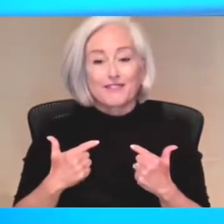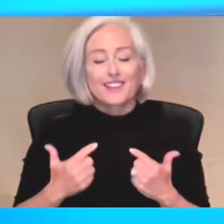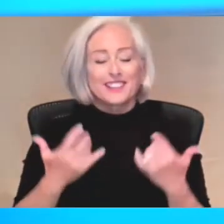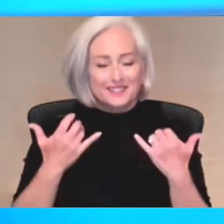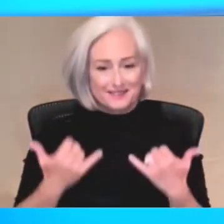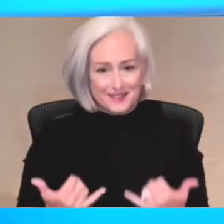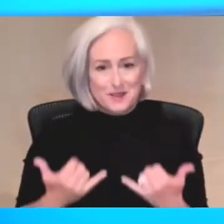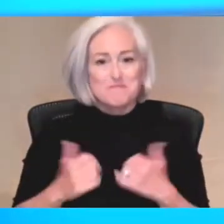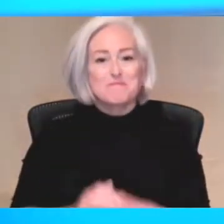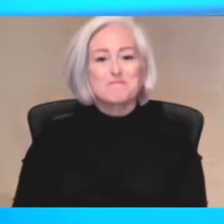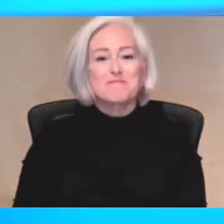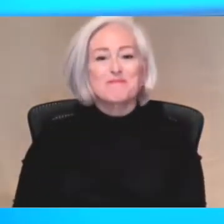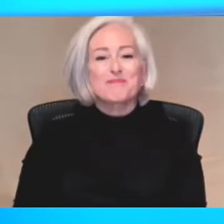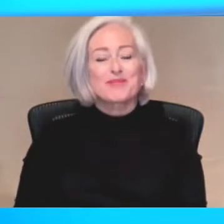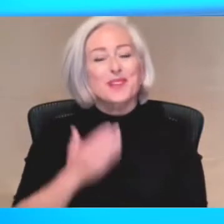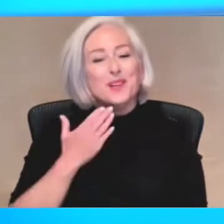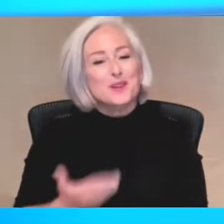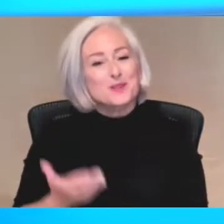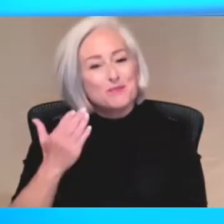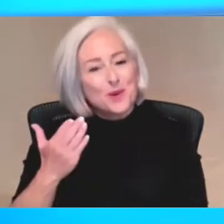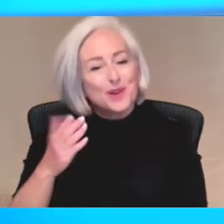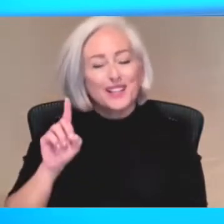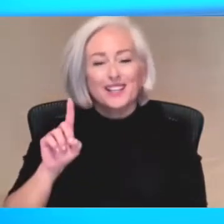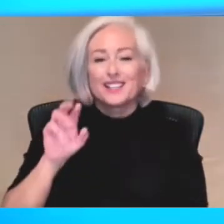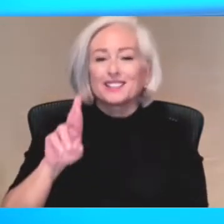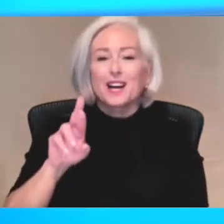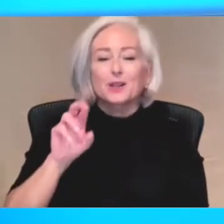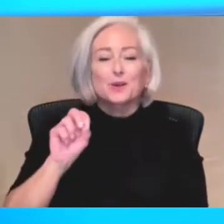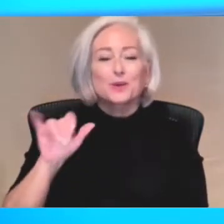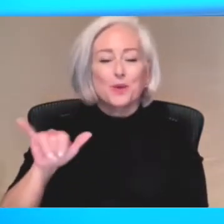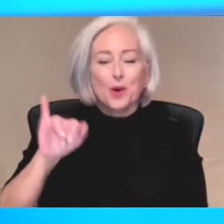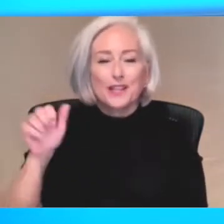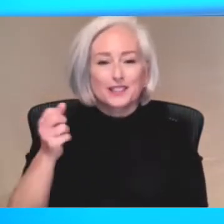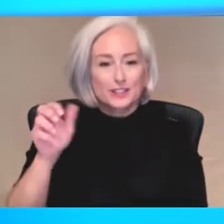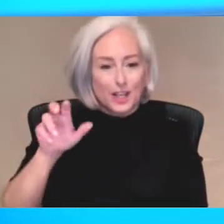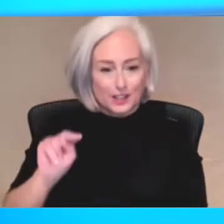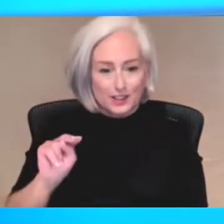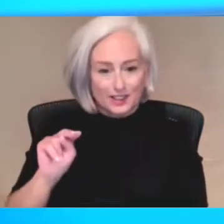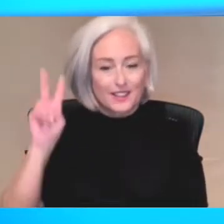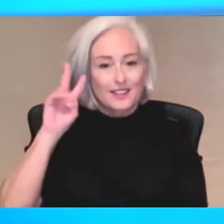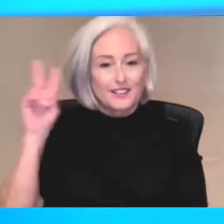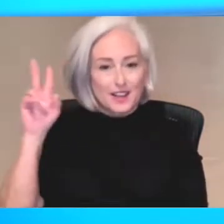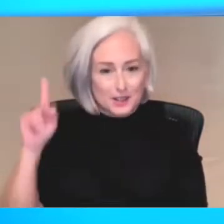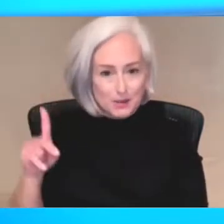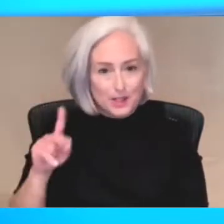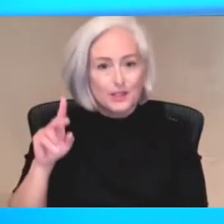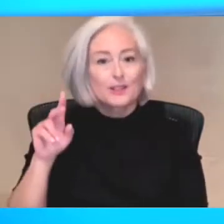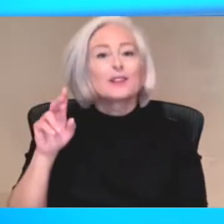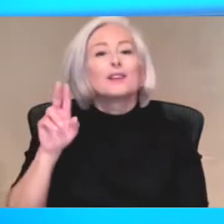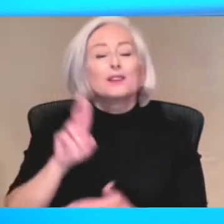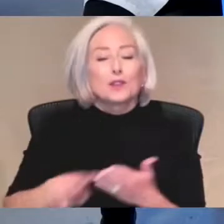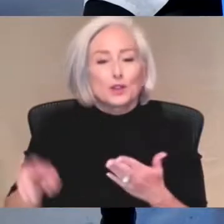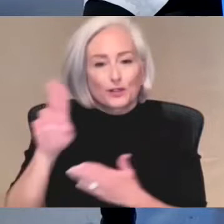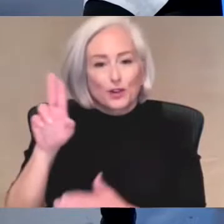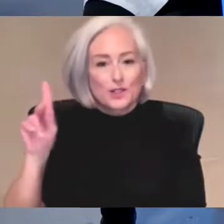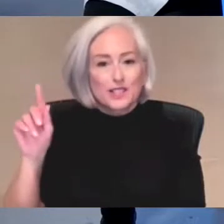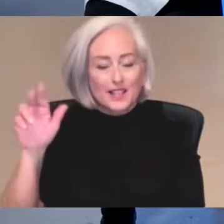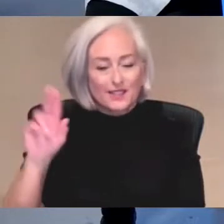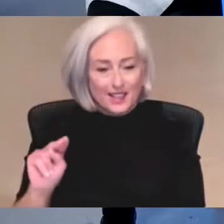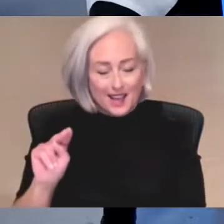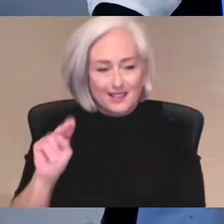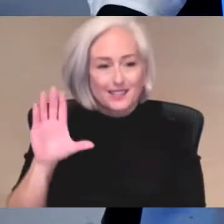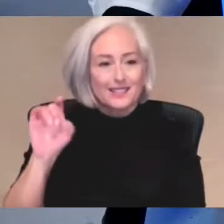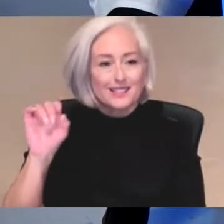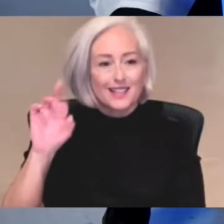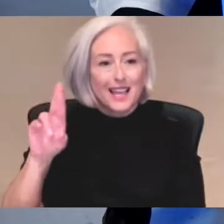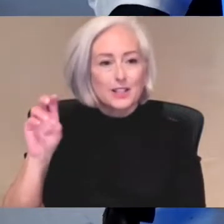Good morning. I'm Dr. Roy Jensen, Vice Chancellor and Director of the University of Kansas Cancer Center. Joining me this morning to